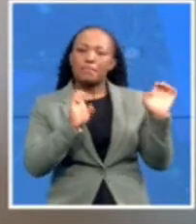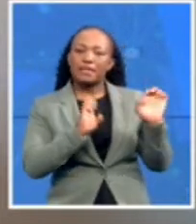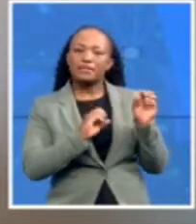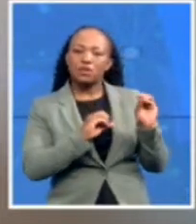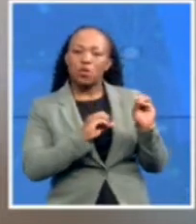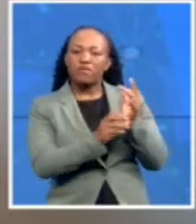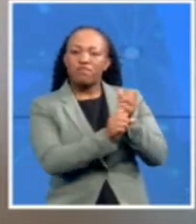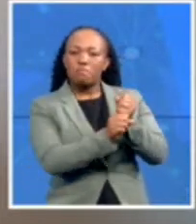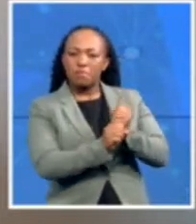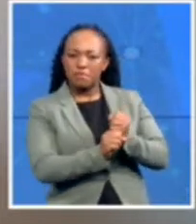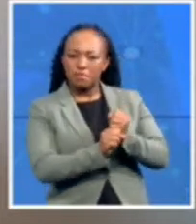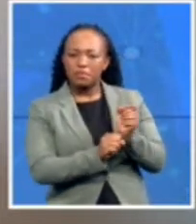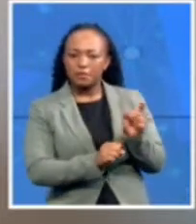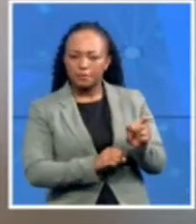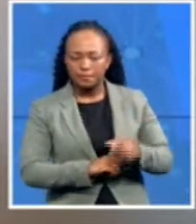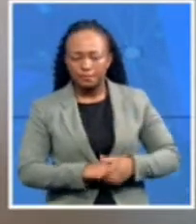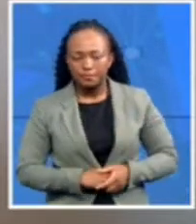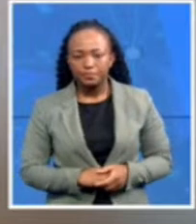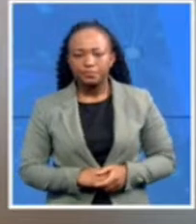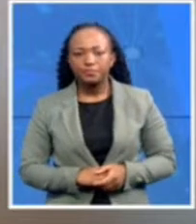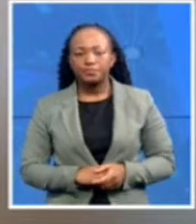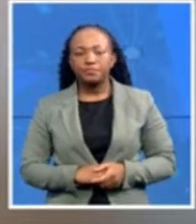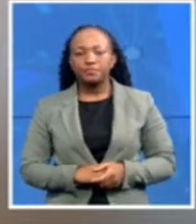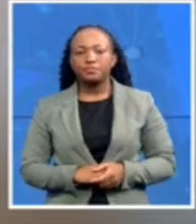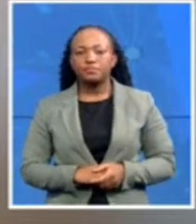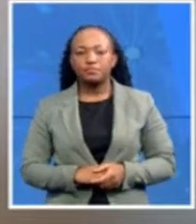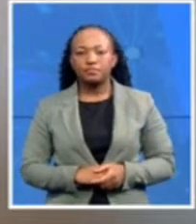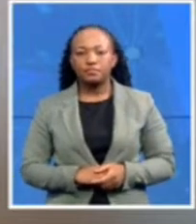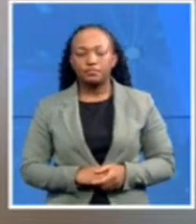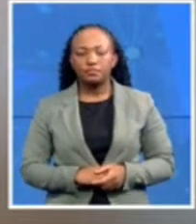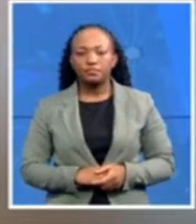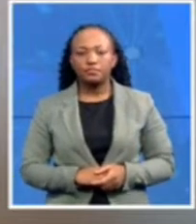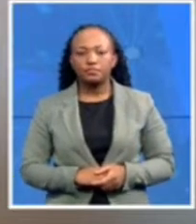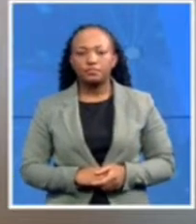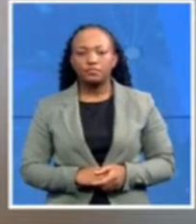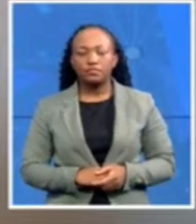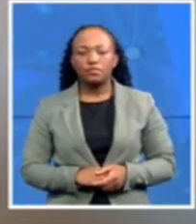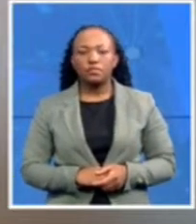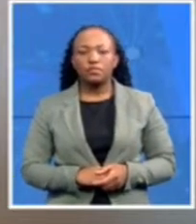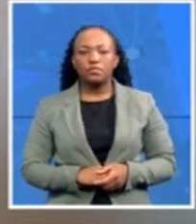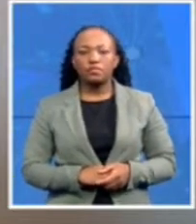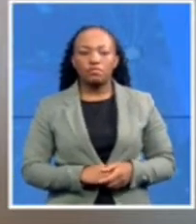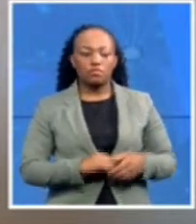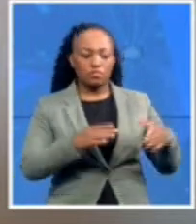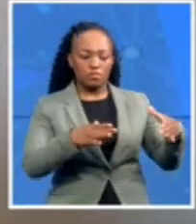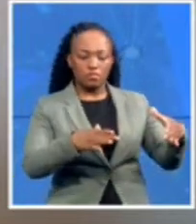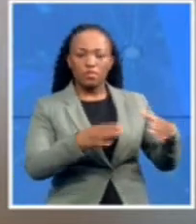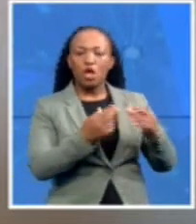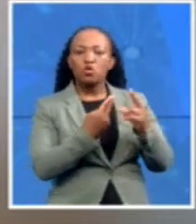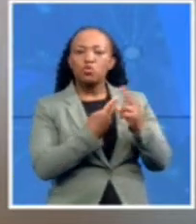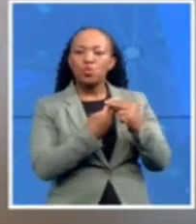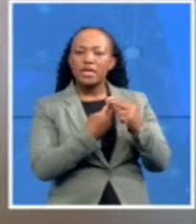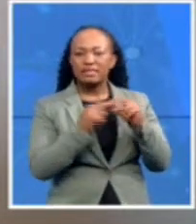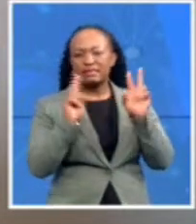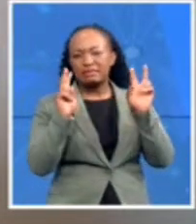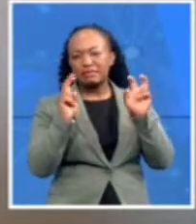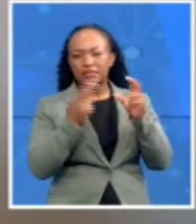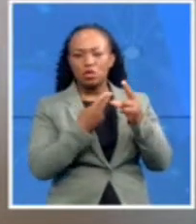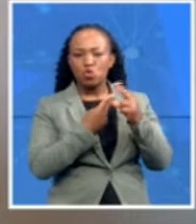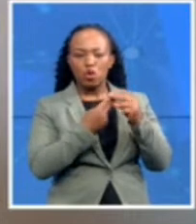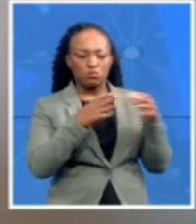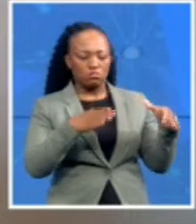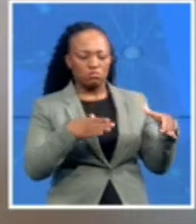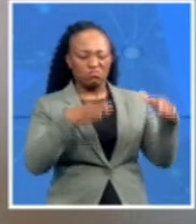currently have 3 units that are operating with partial load losses and